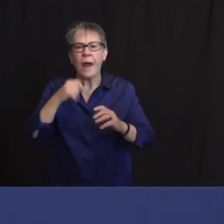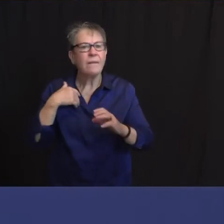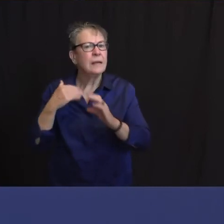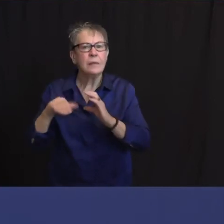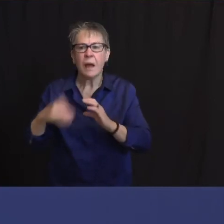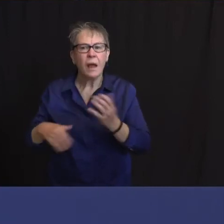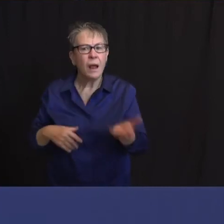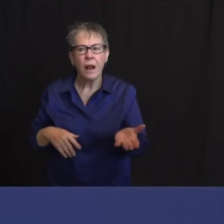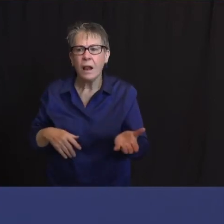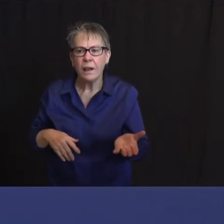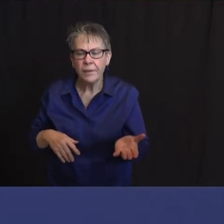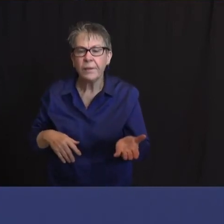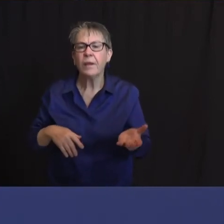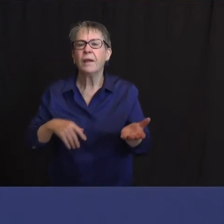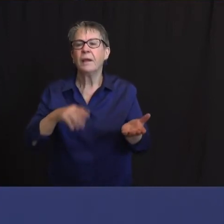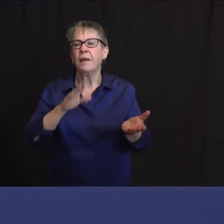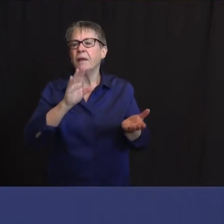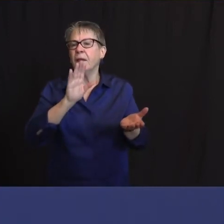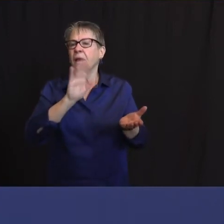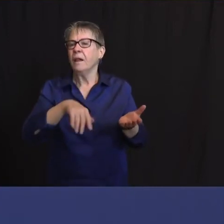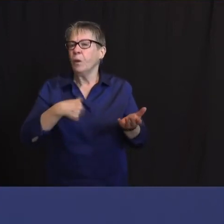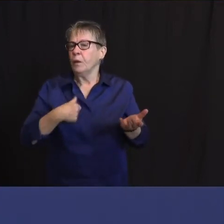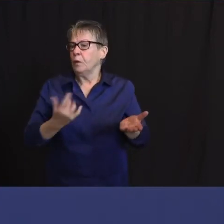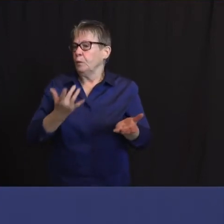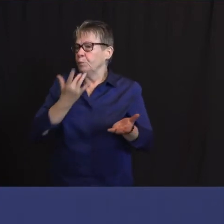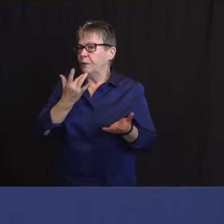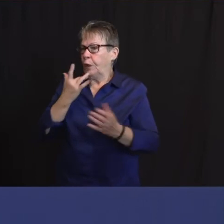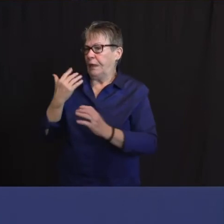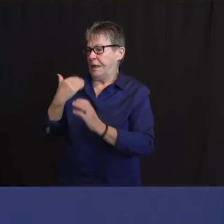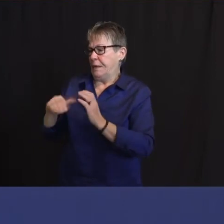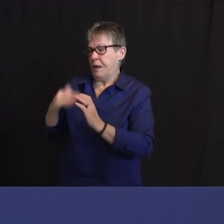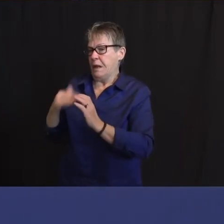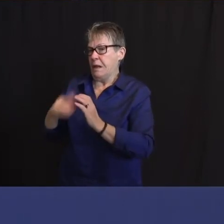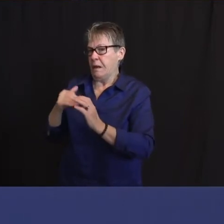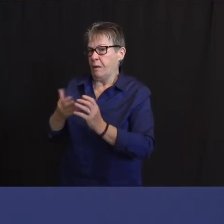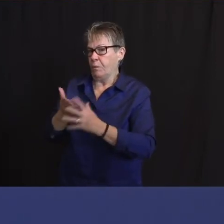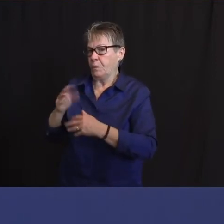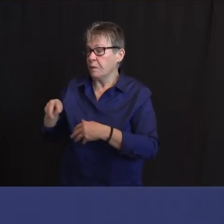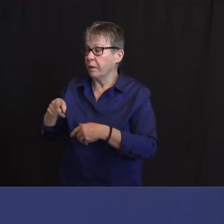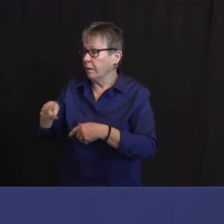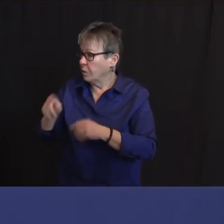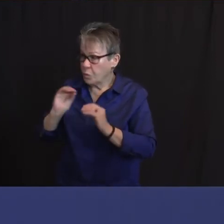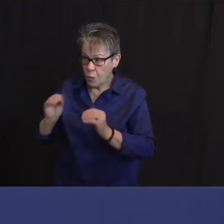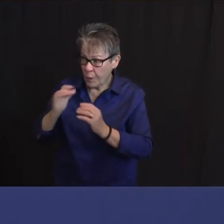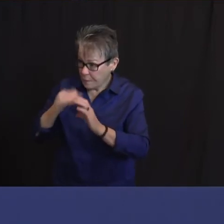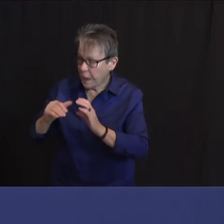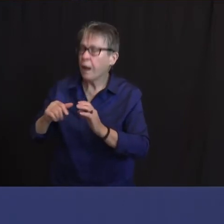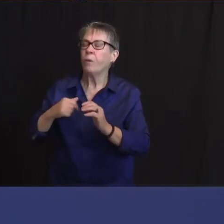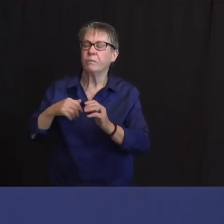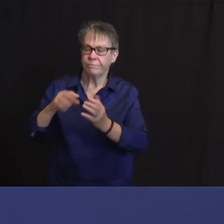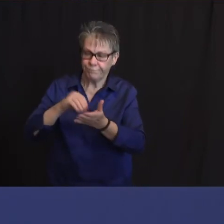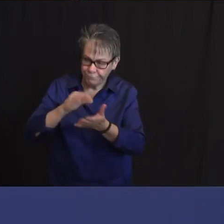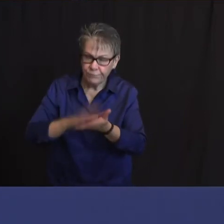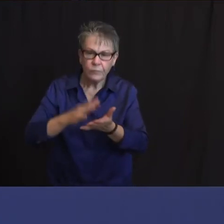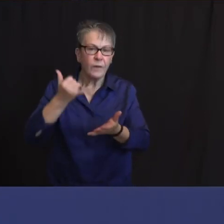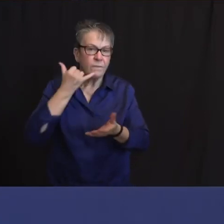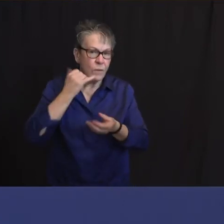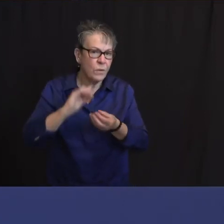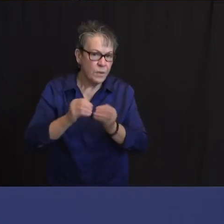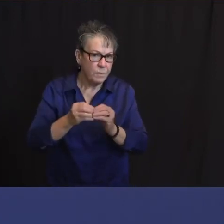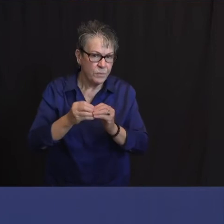address, phone number if need be. Thank you. Sir, please. I have two from